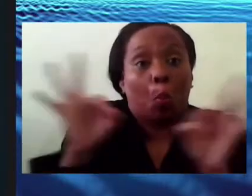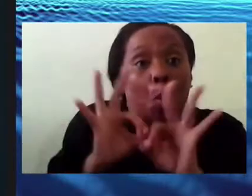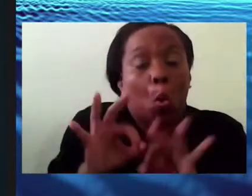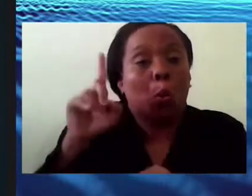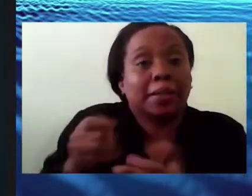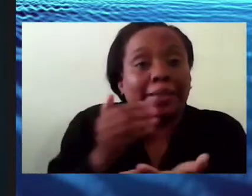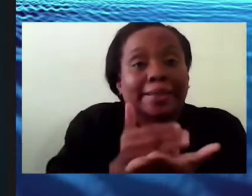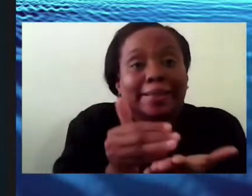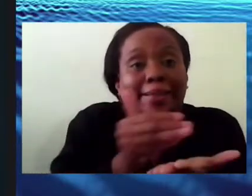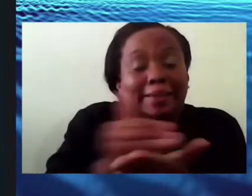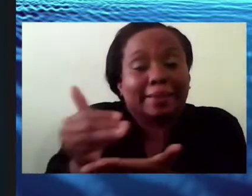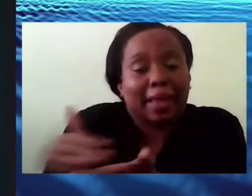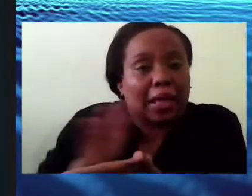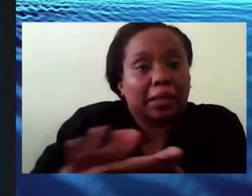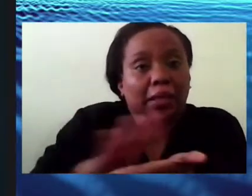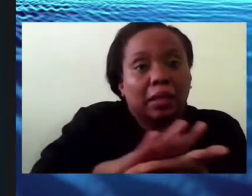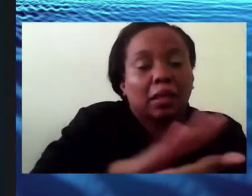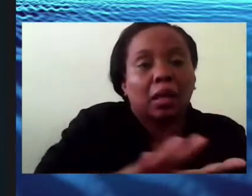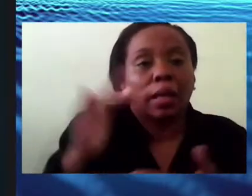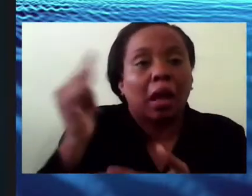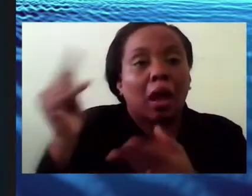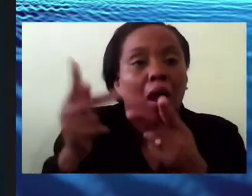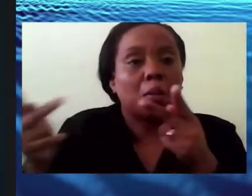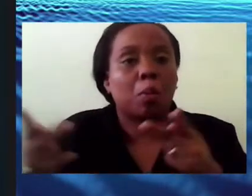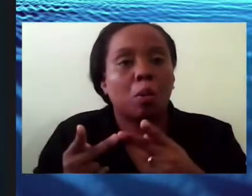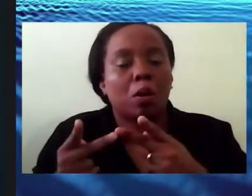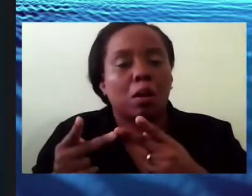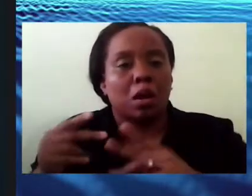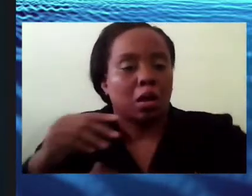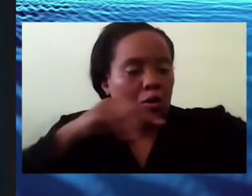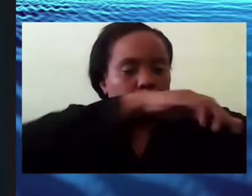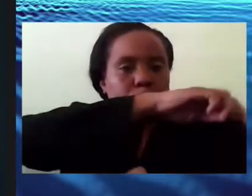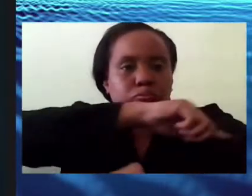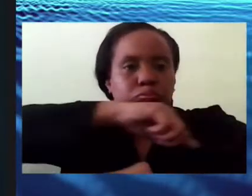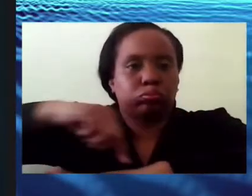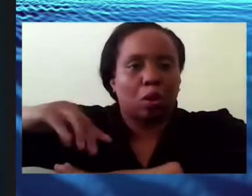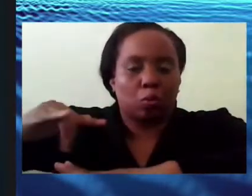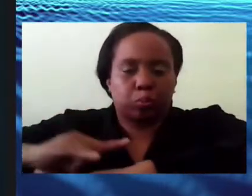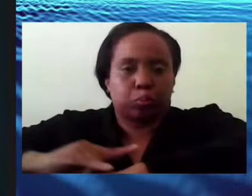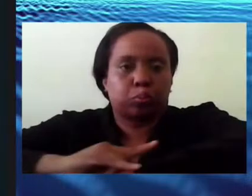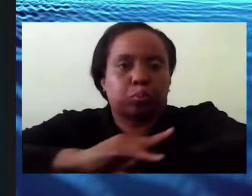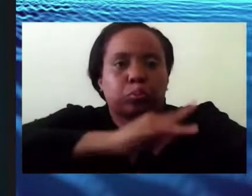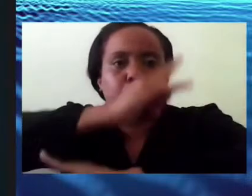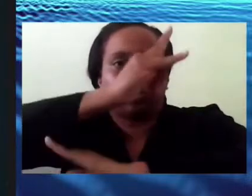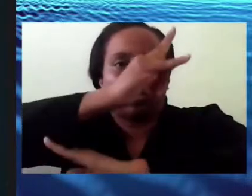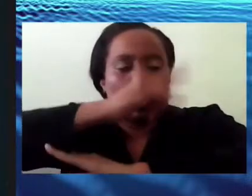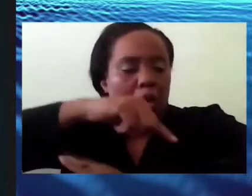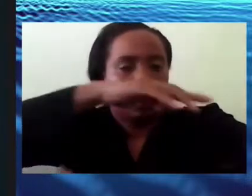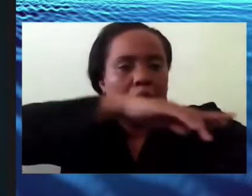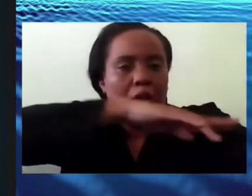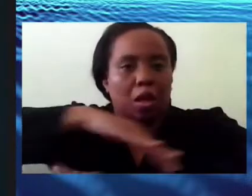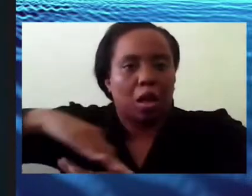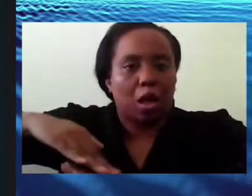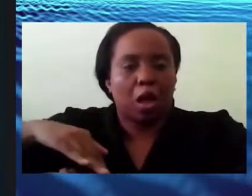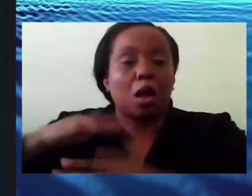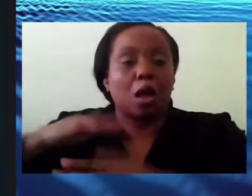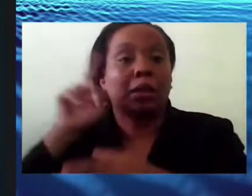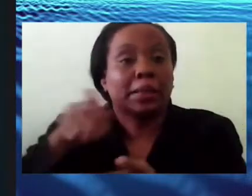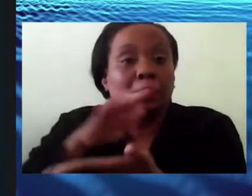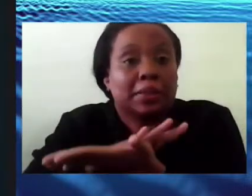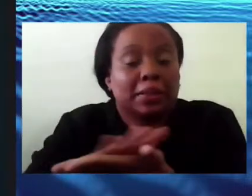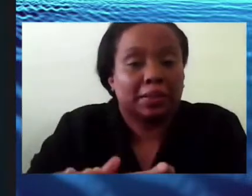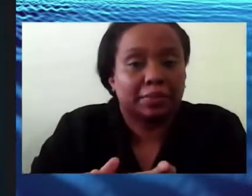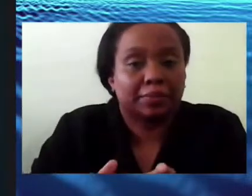apply to the airport and to get in the runway and the airport back open. The Prime Minister addressed the major contractors